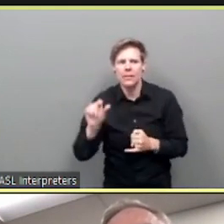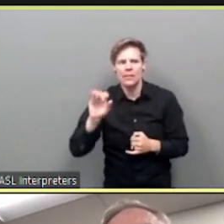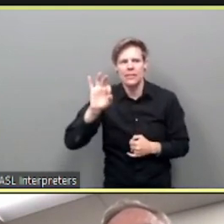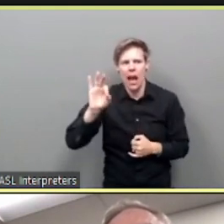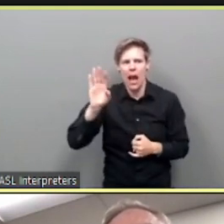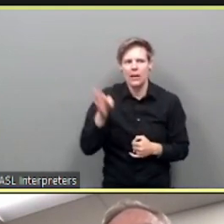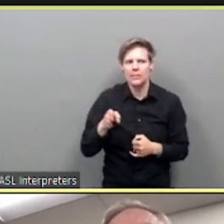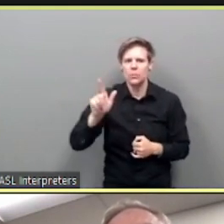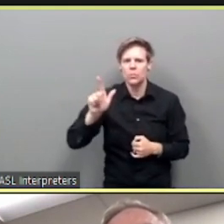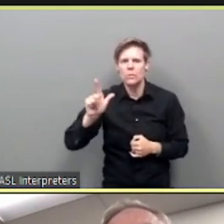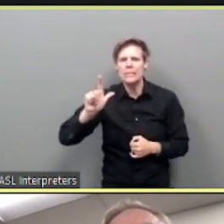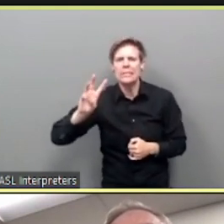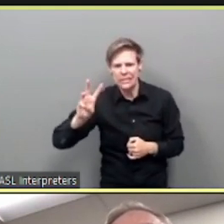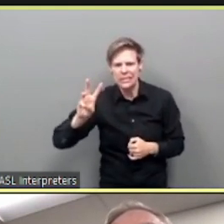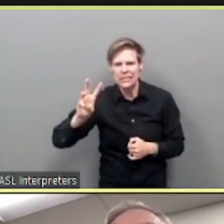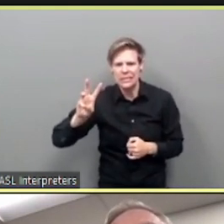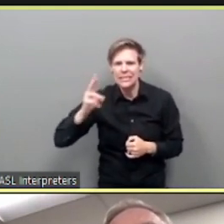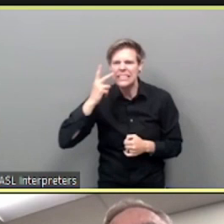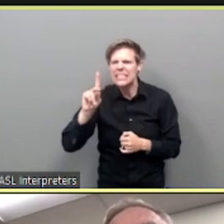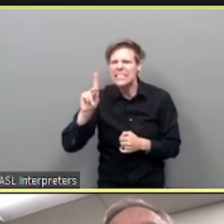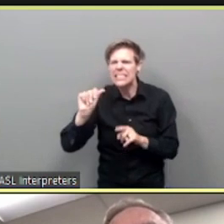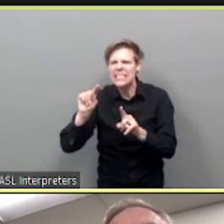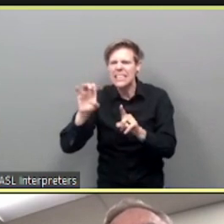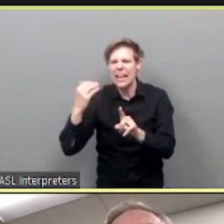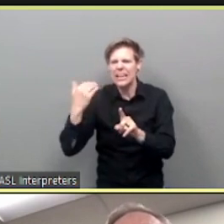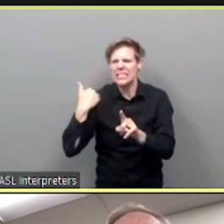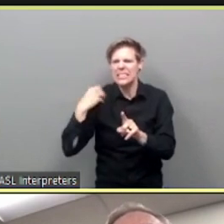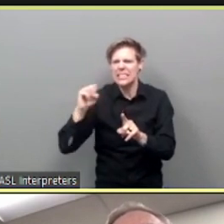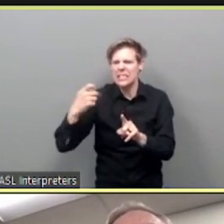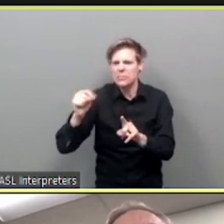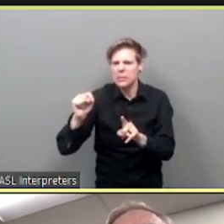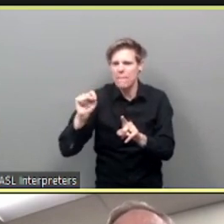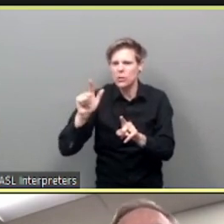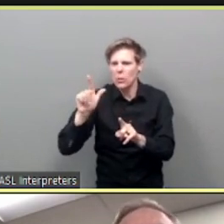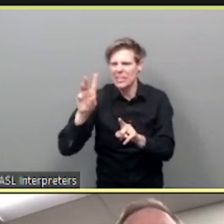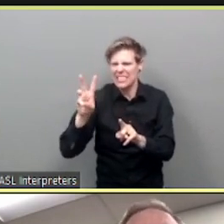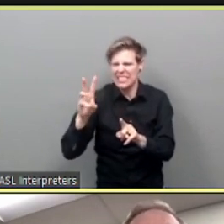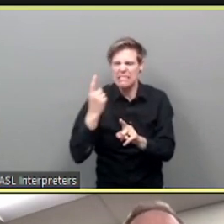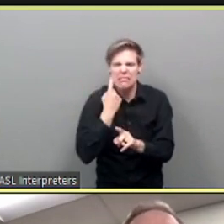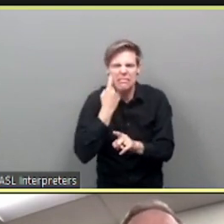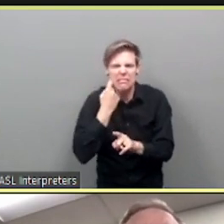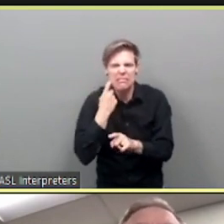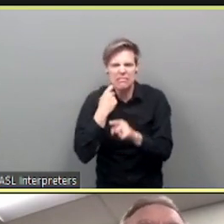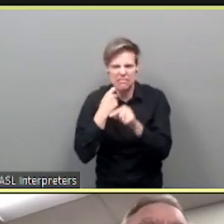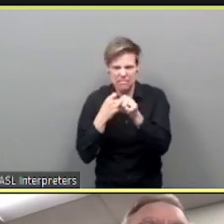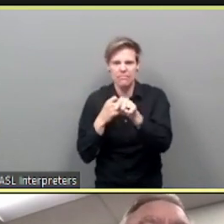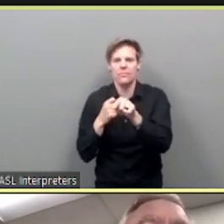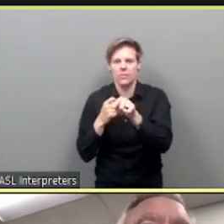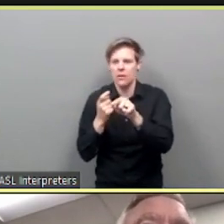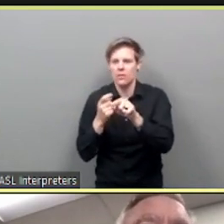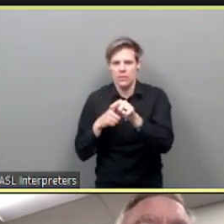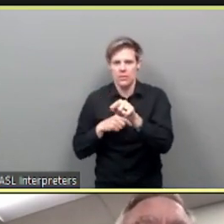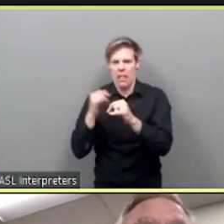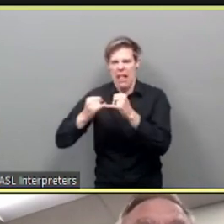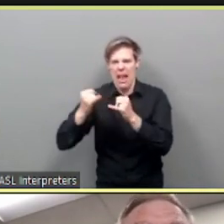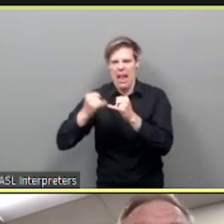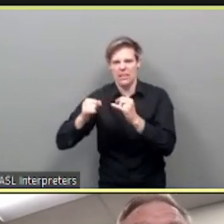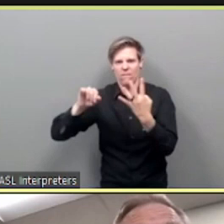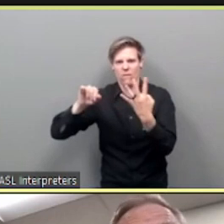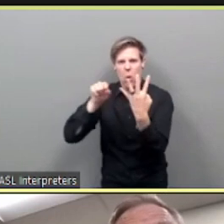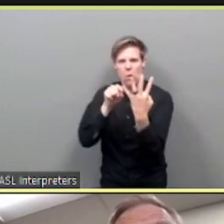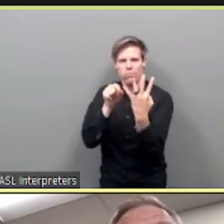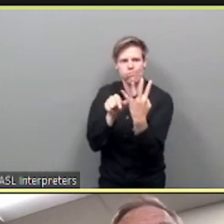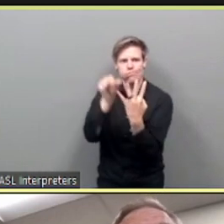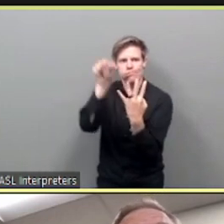26, just a few days ago on Monday, when the reporting came in, because we're dealing with percents. I think we're going to do numbers of people